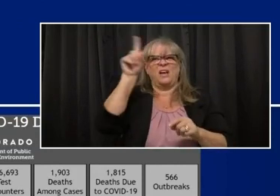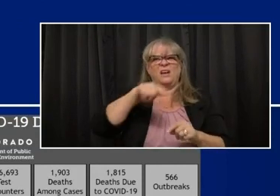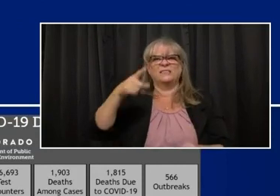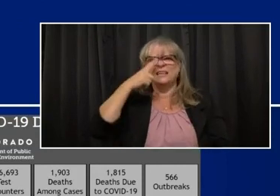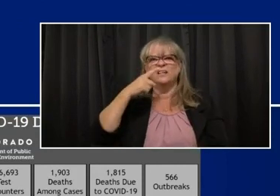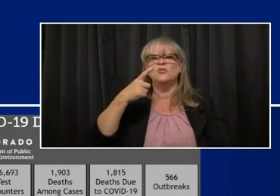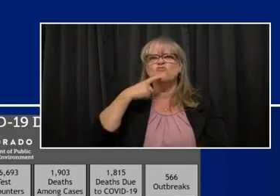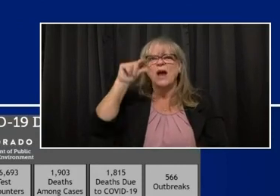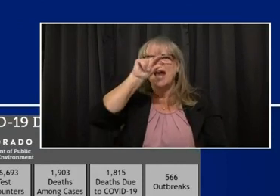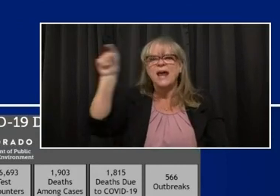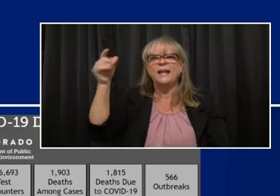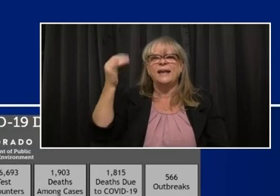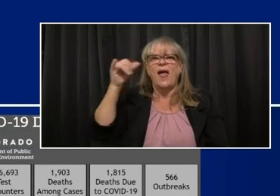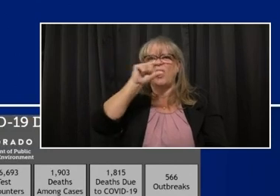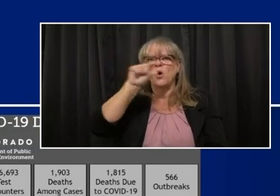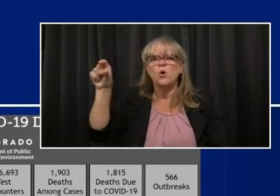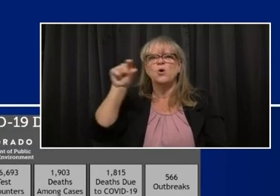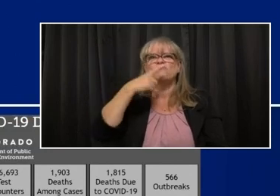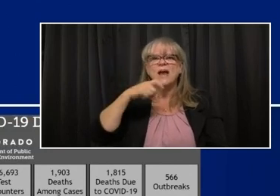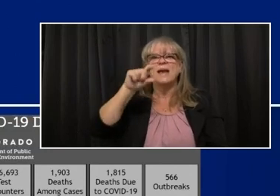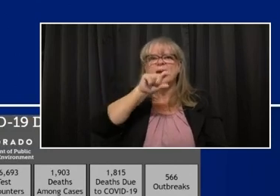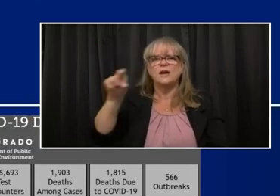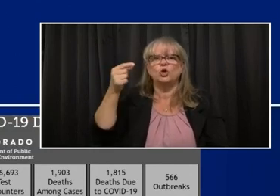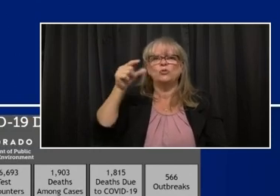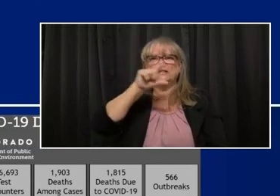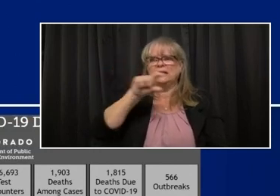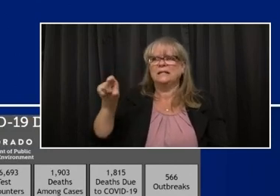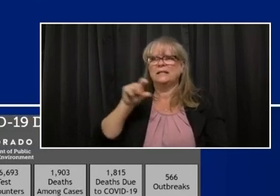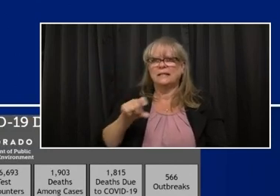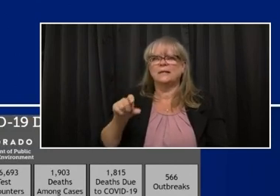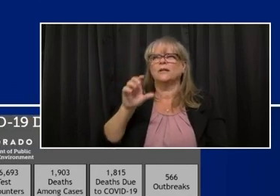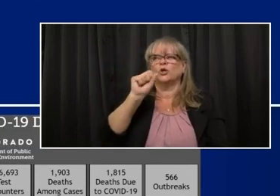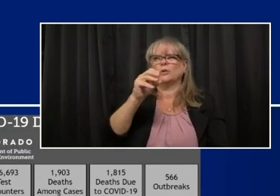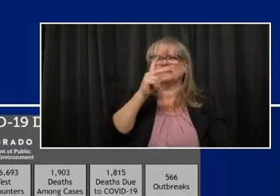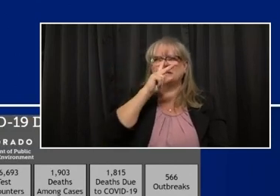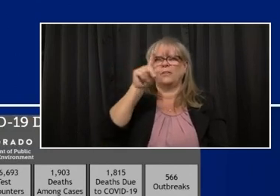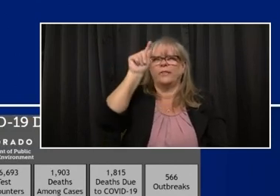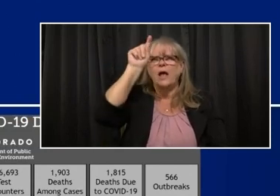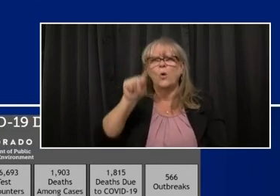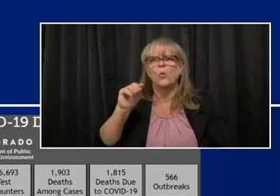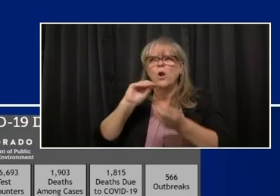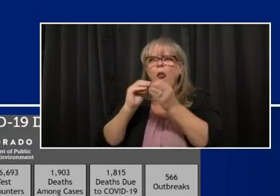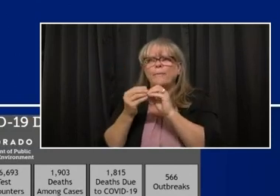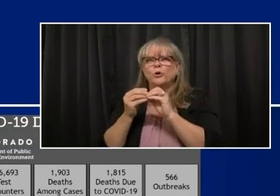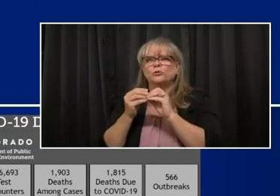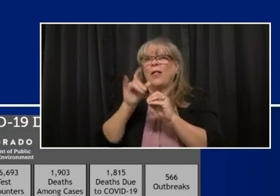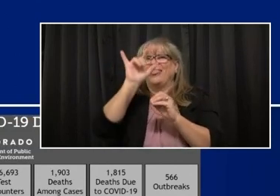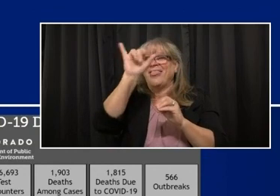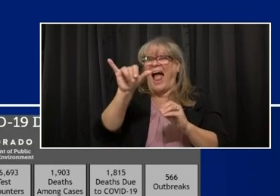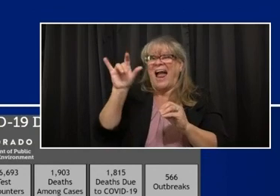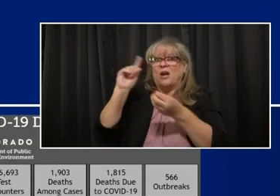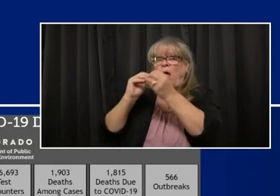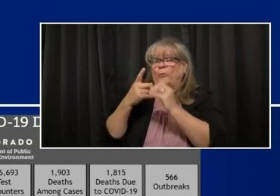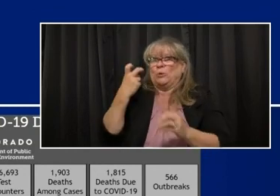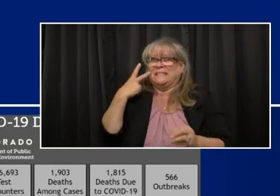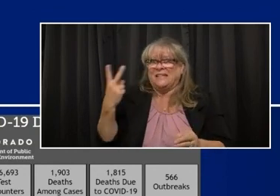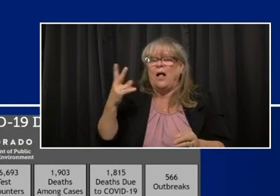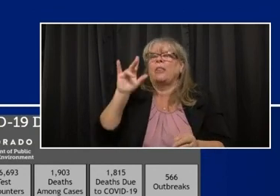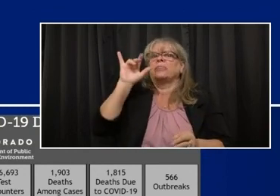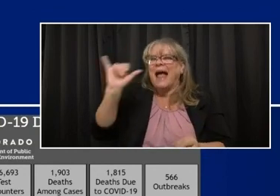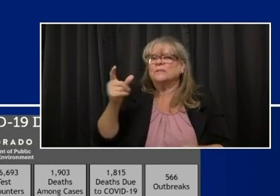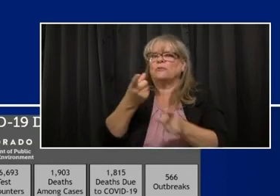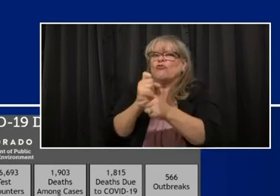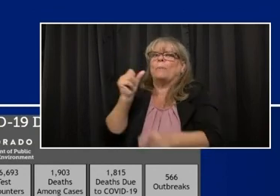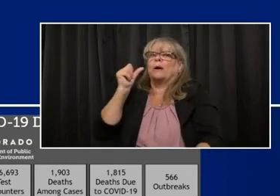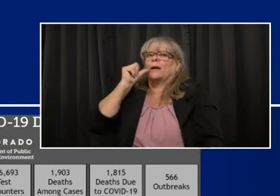are there right now are yesterday's numbers. As we usually do, we'll be updating the website at 4 p.m. today with the current